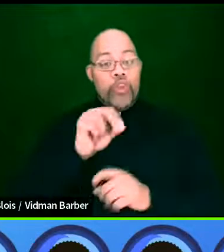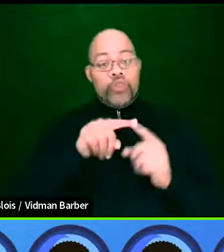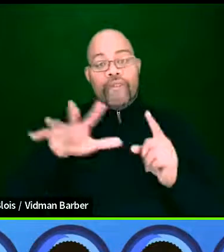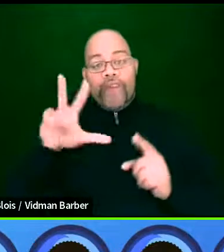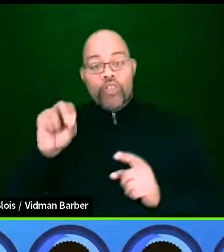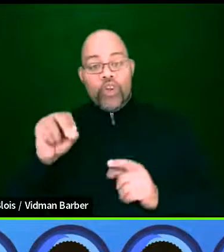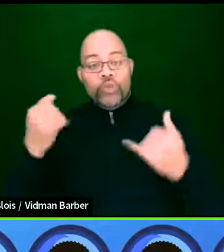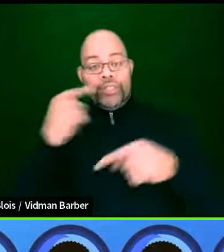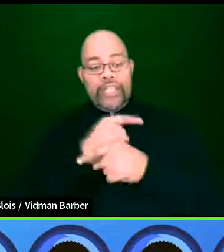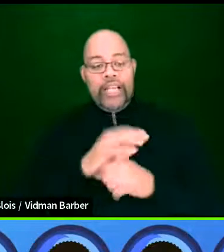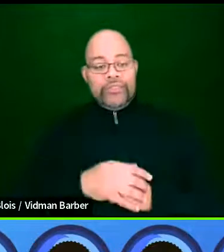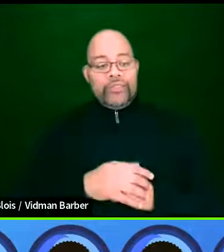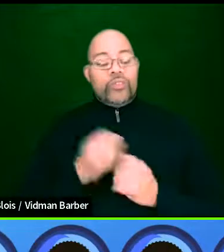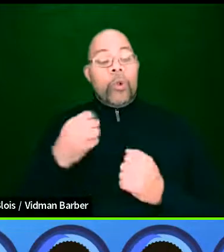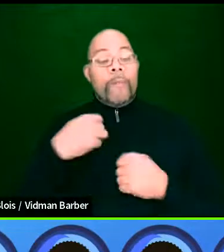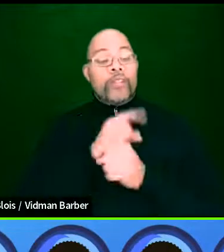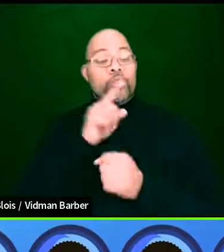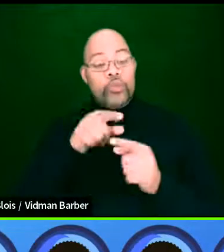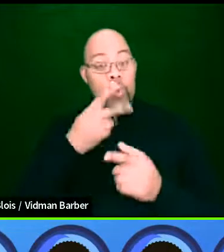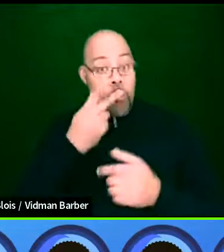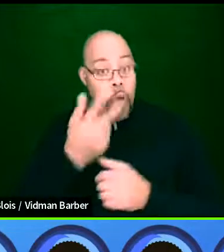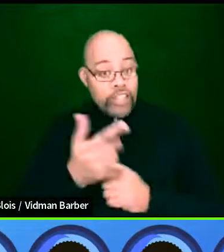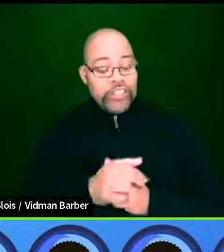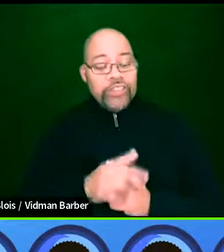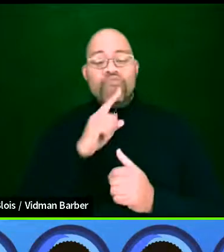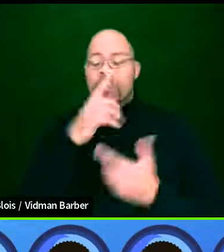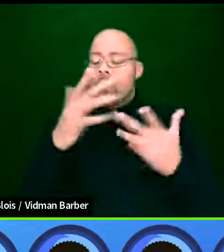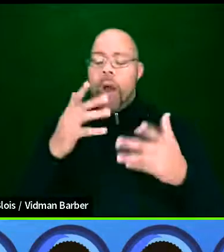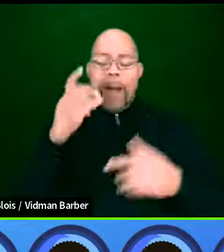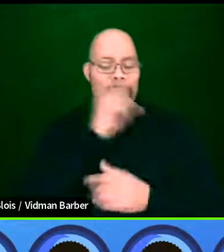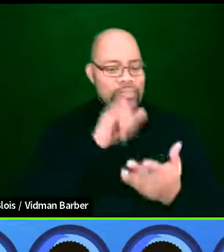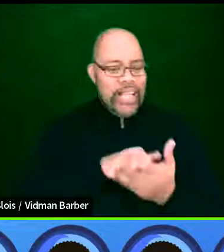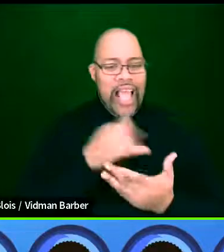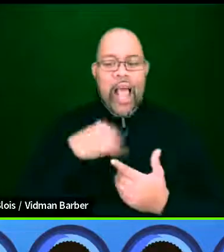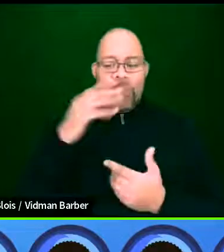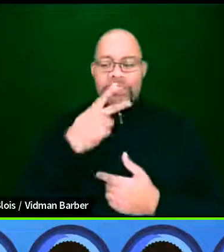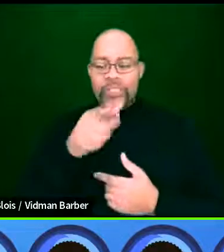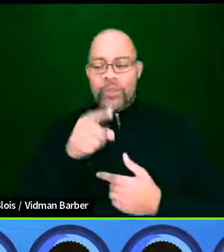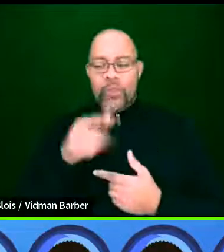5:30 today. So make sure you tune in. You really don't want to miss it, and I will see you there.